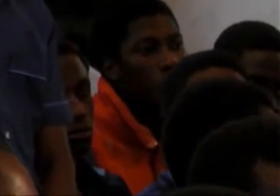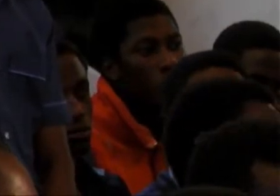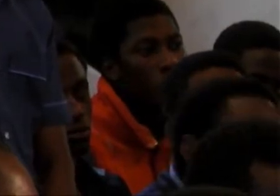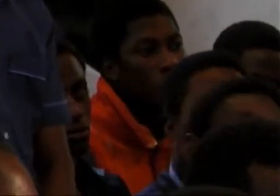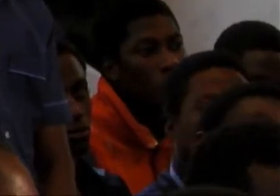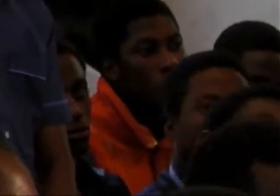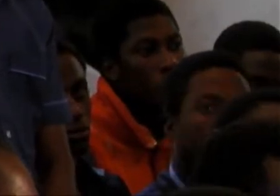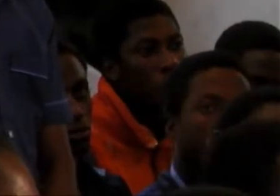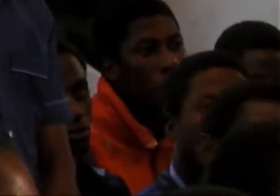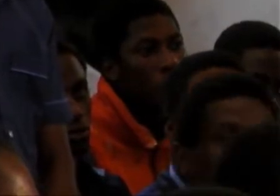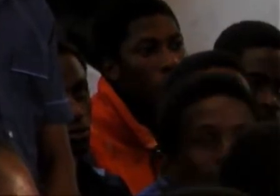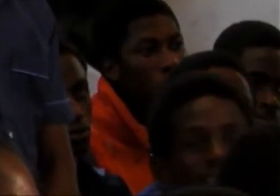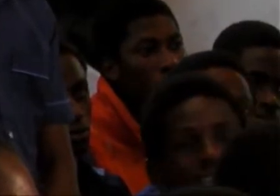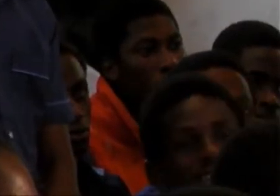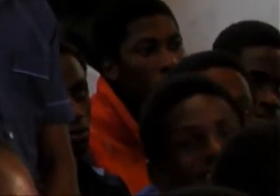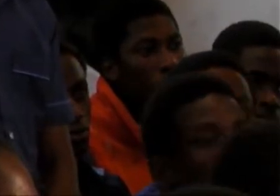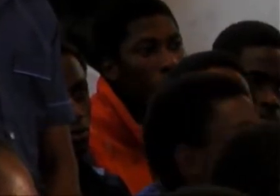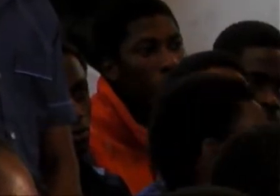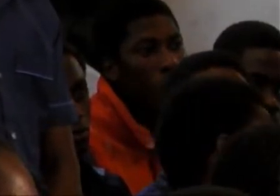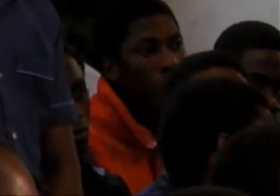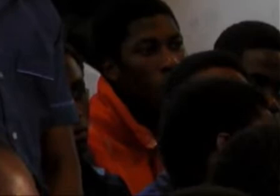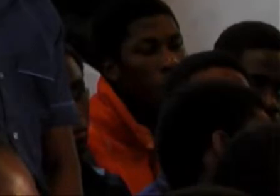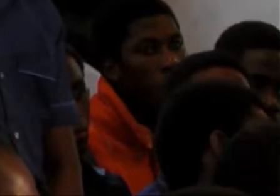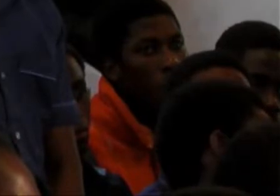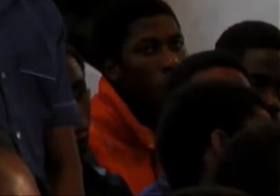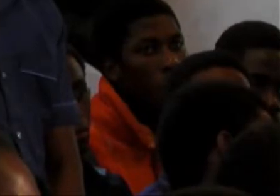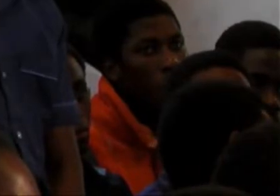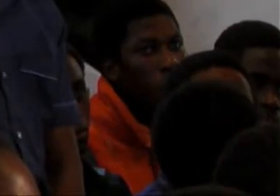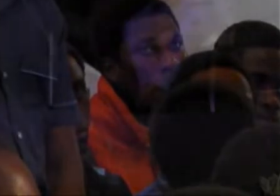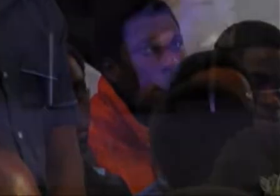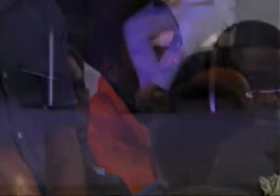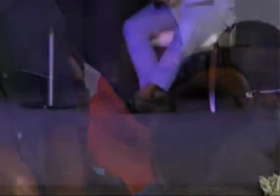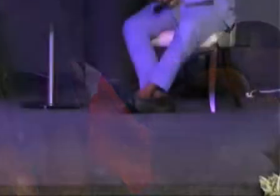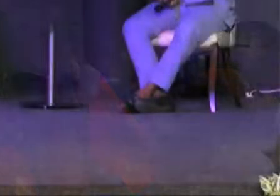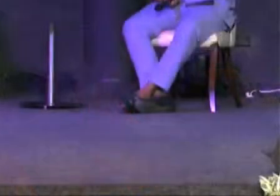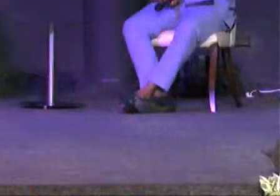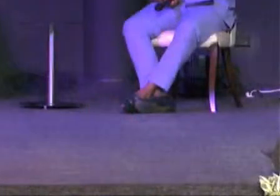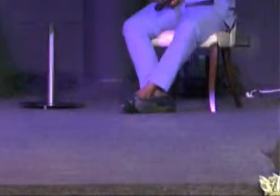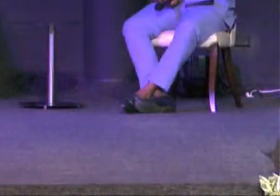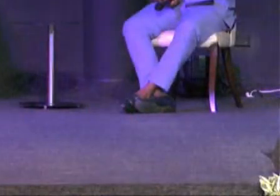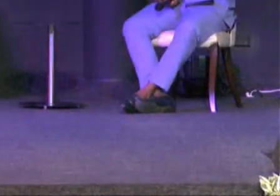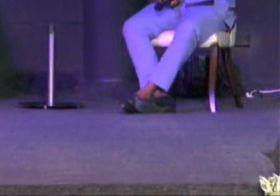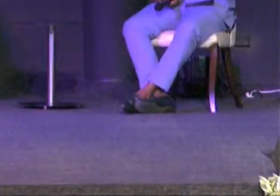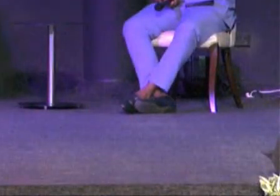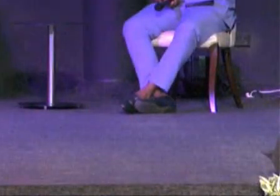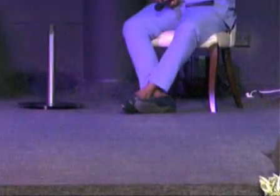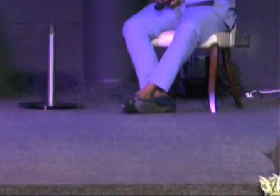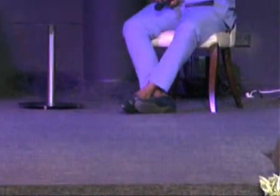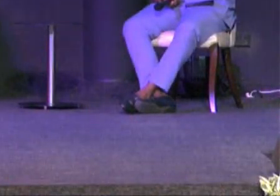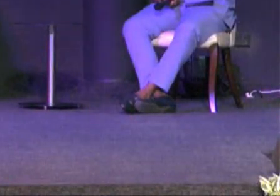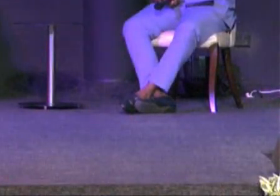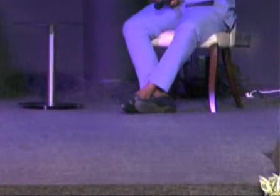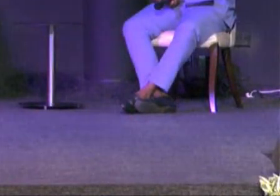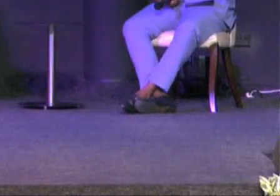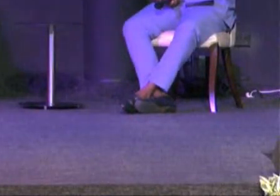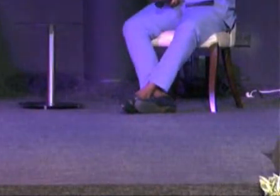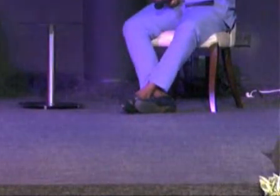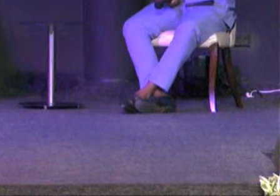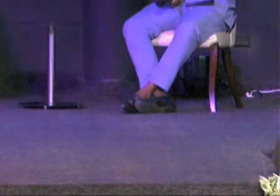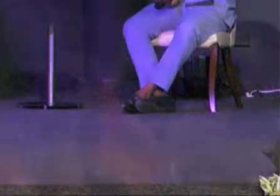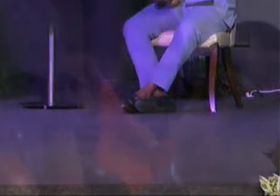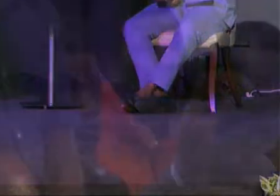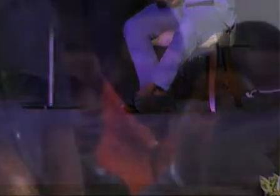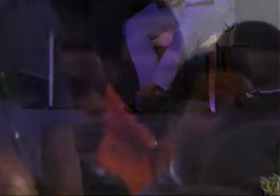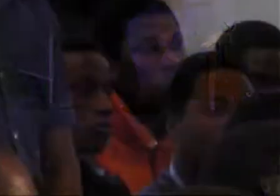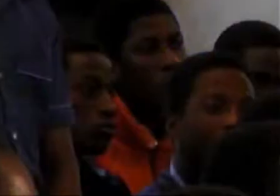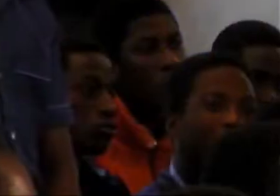So you're saying that typically the deaf person learns from videos? Yes. Or you watch videos. So how do we use videos? Yes,